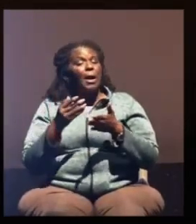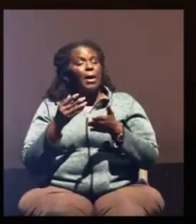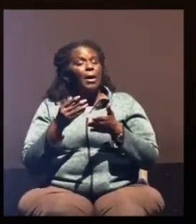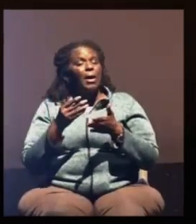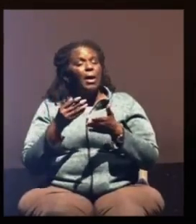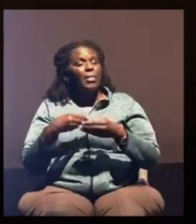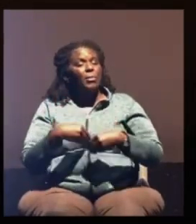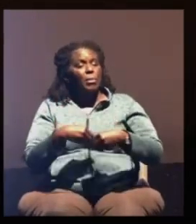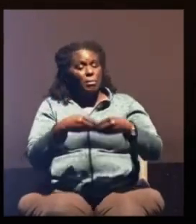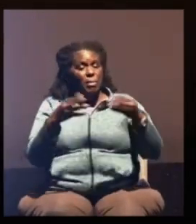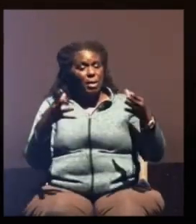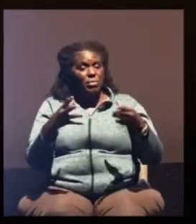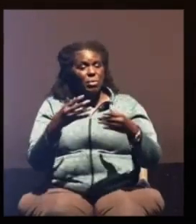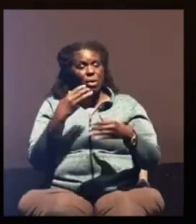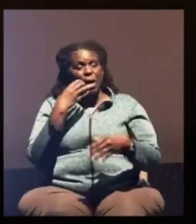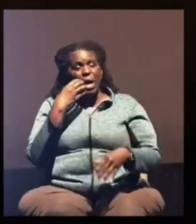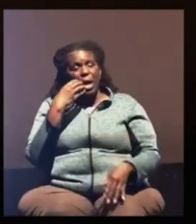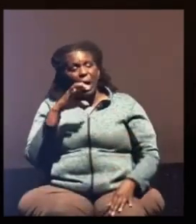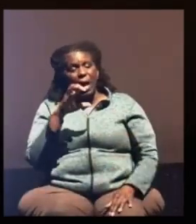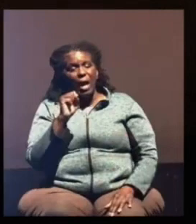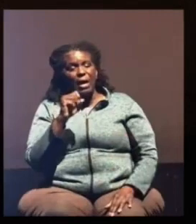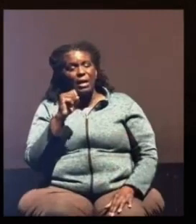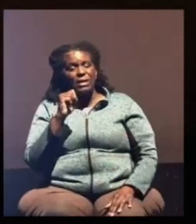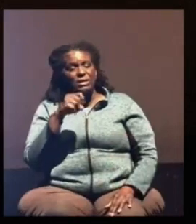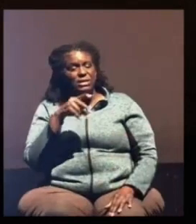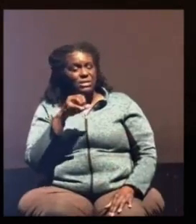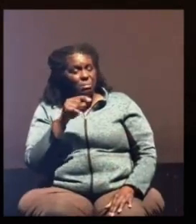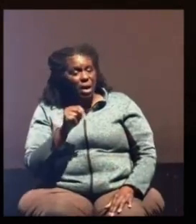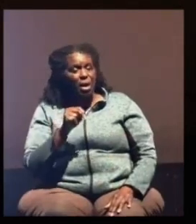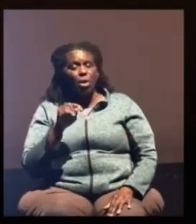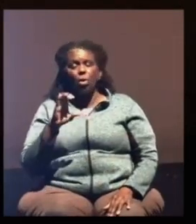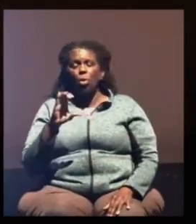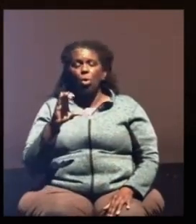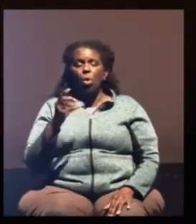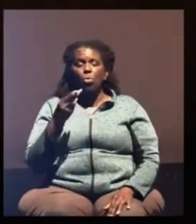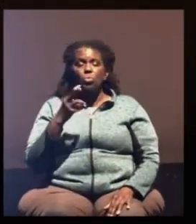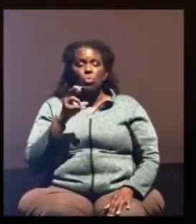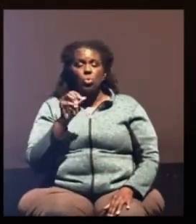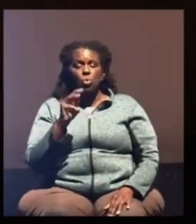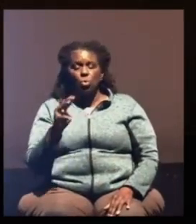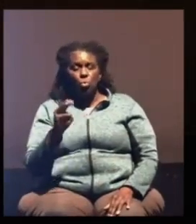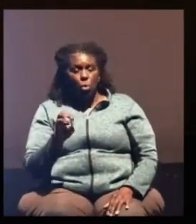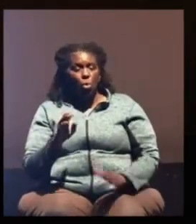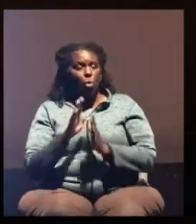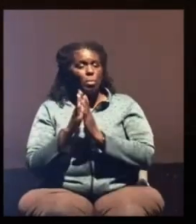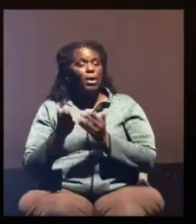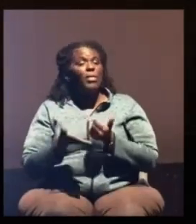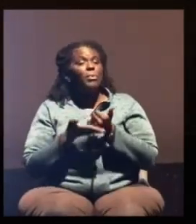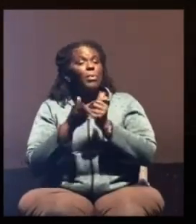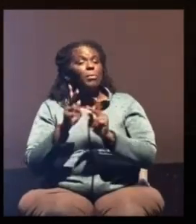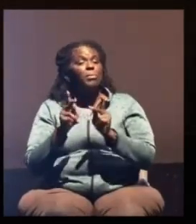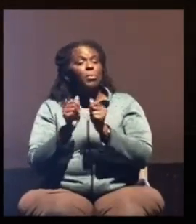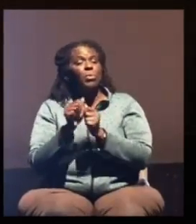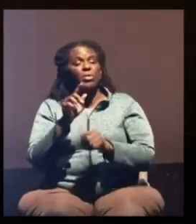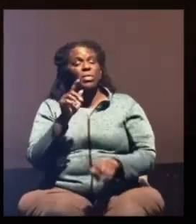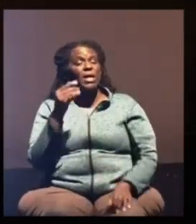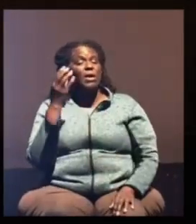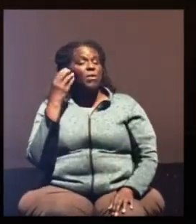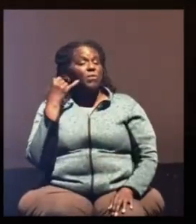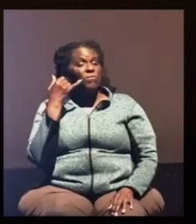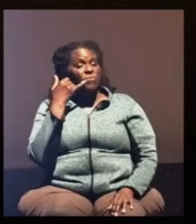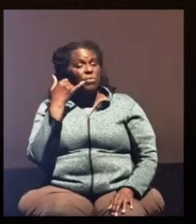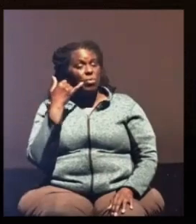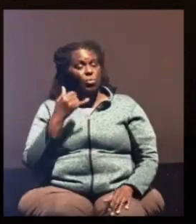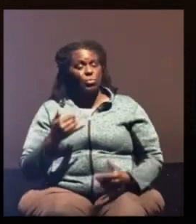hand out hotspots or Chromebooks, and they would help people with doing their telehealth. Libraries as